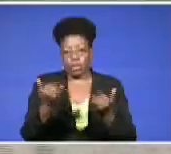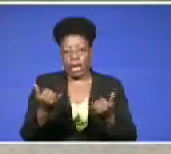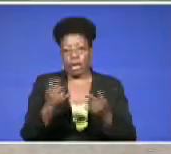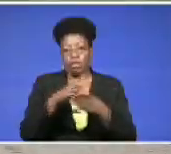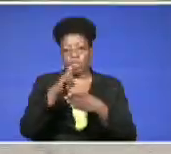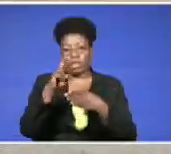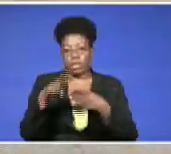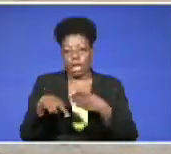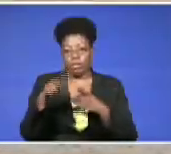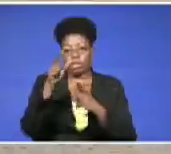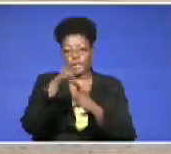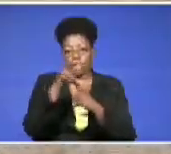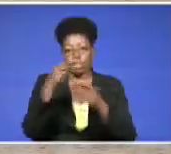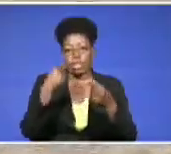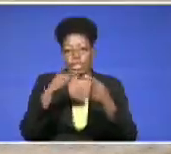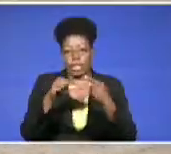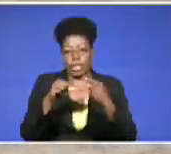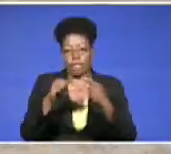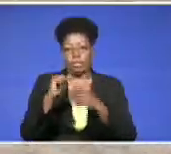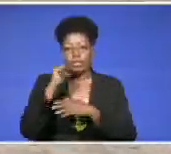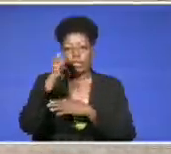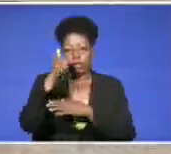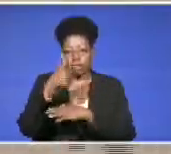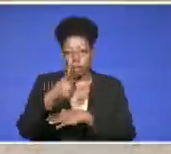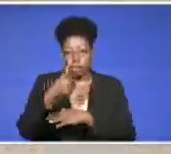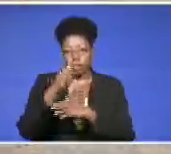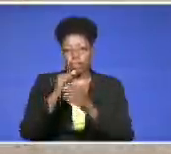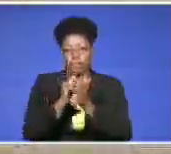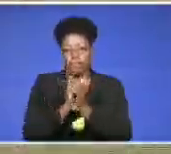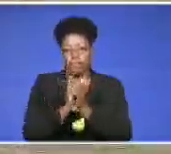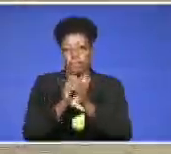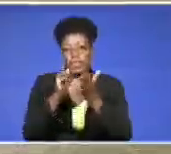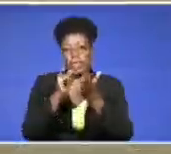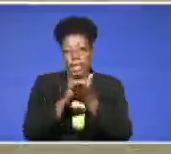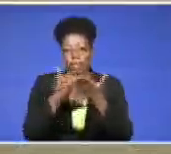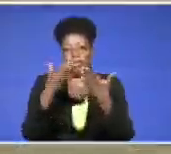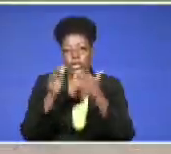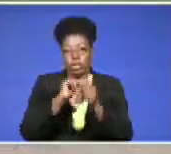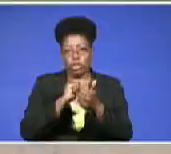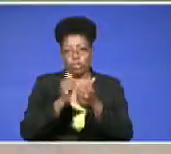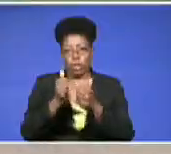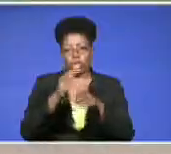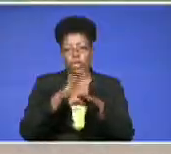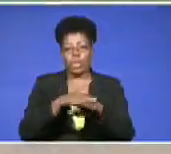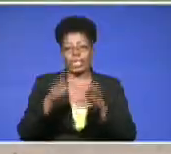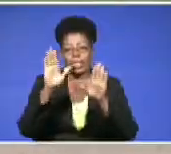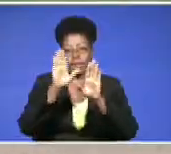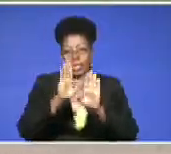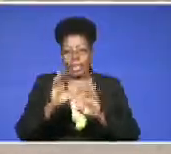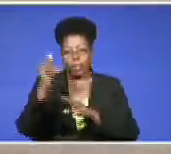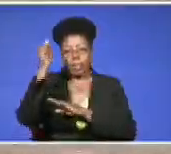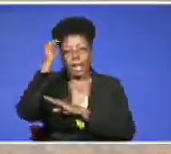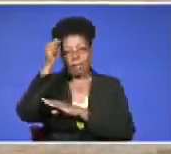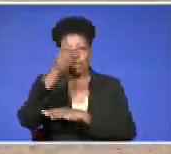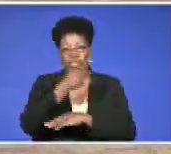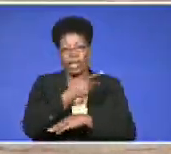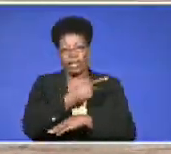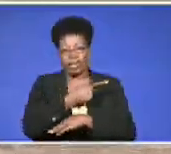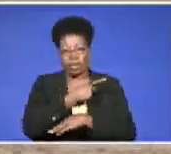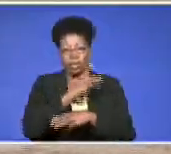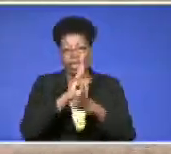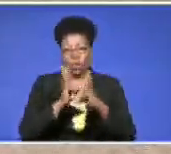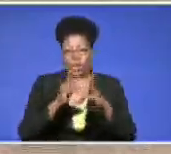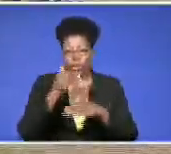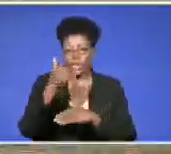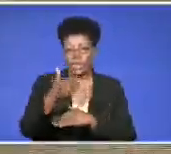today's championship game in tomorrow's newscast. And that's been a look at sports on this Sunday. I'm Amajal Knowles. A quick check on